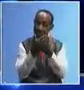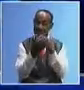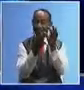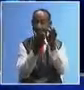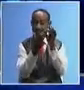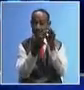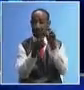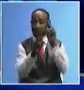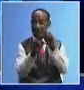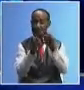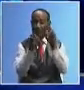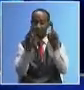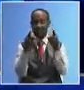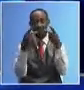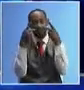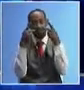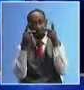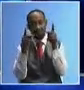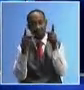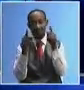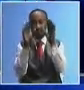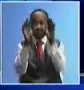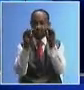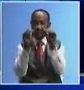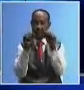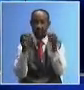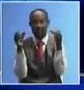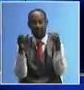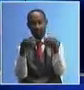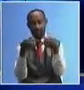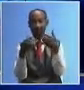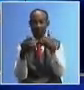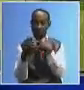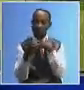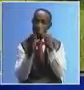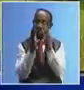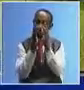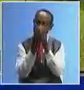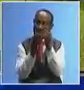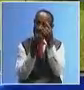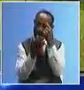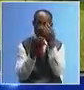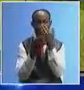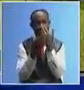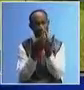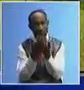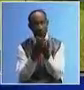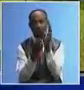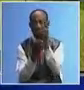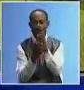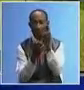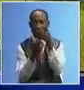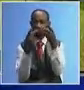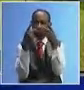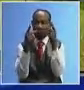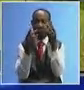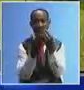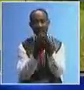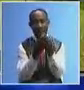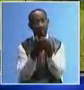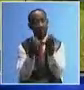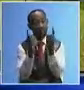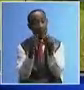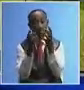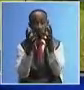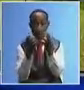For the Public Accounts Committee, PAC, Wallen Mwambazi has called for prudent utilization of public resources if the country is to